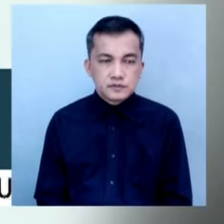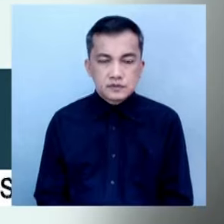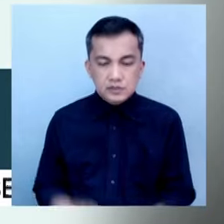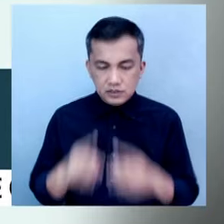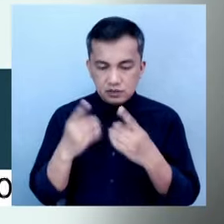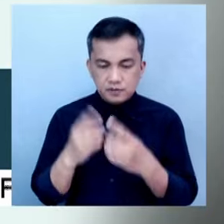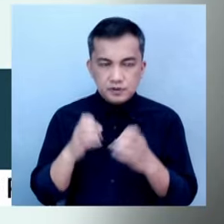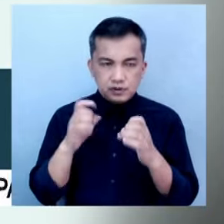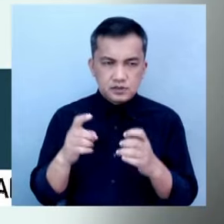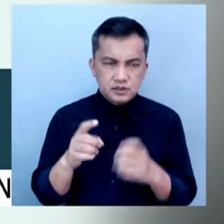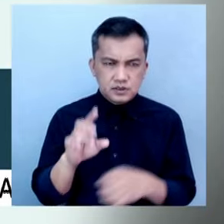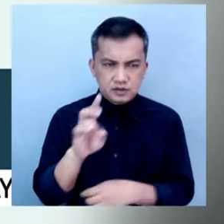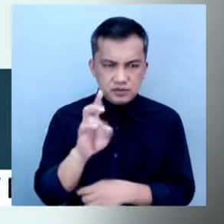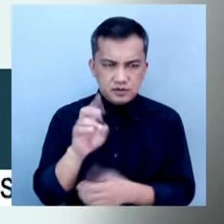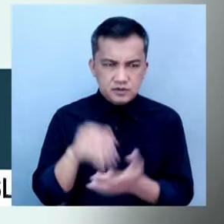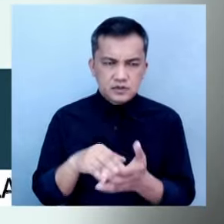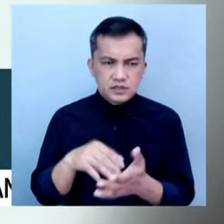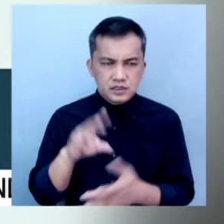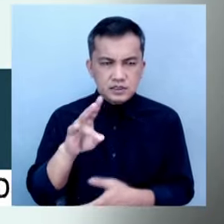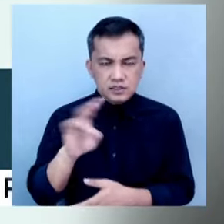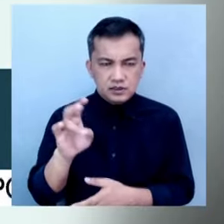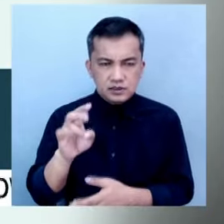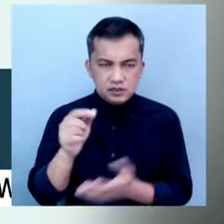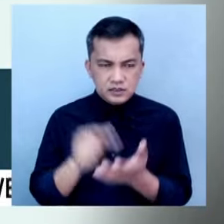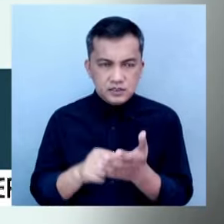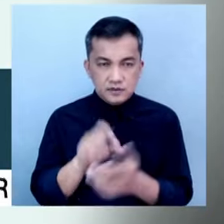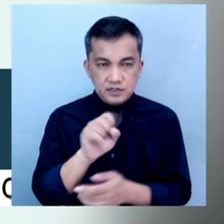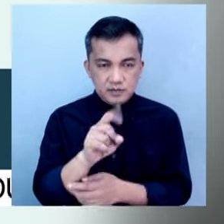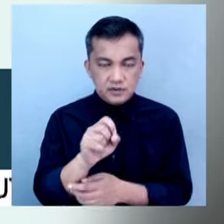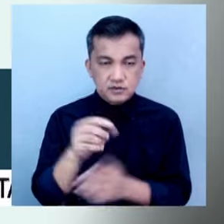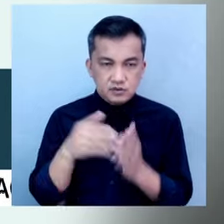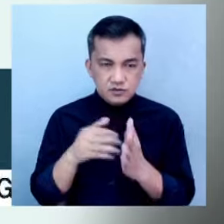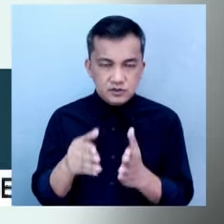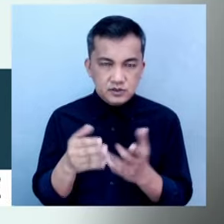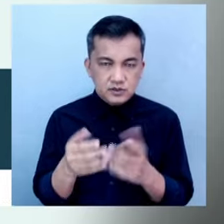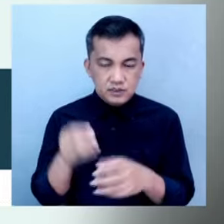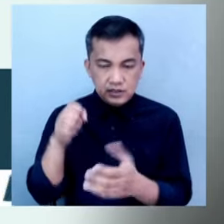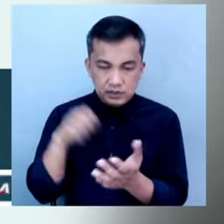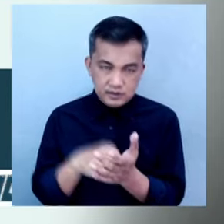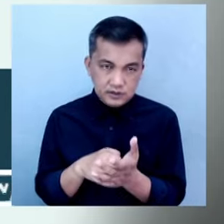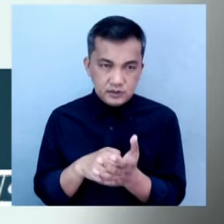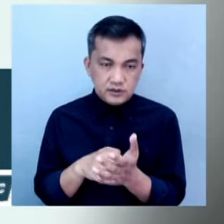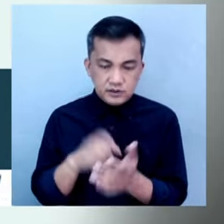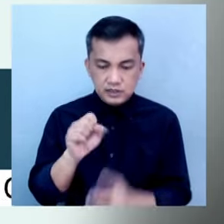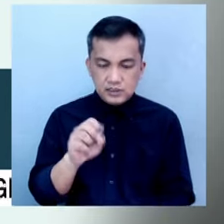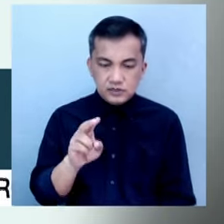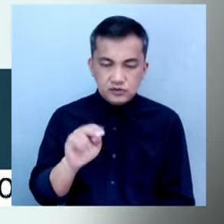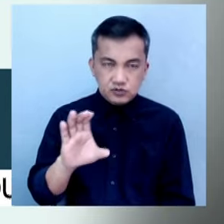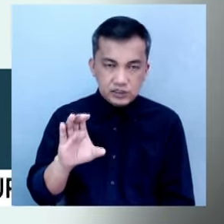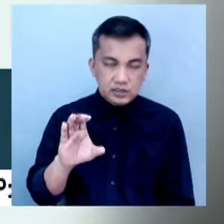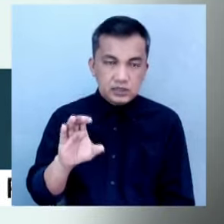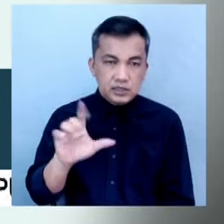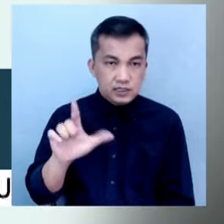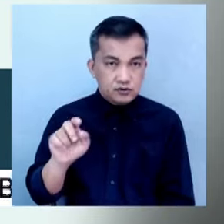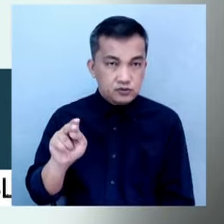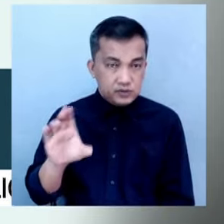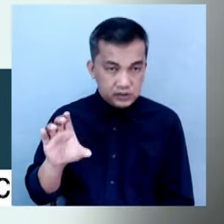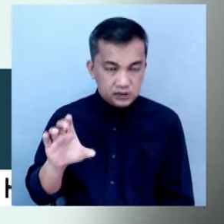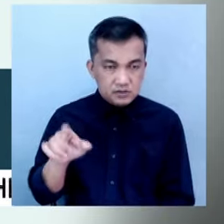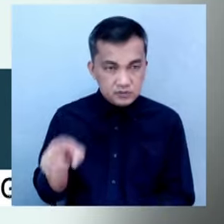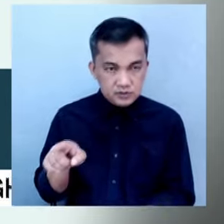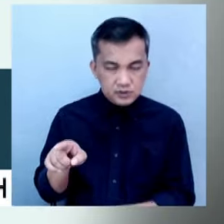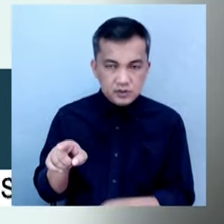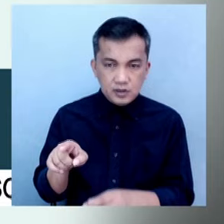are 17,700 grade 11 students currently enrolled in SUCs and LUCs who might be